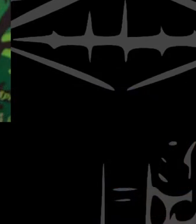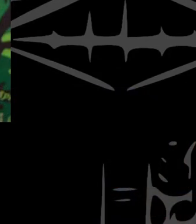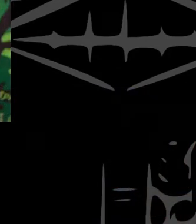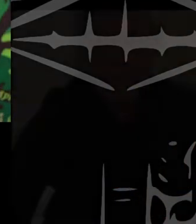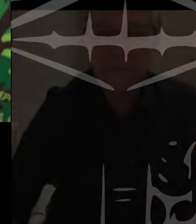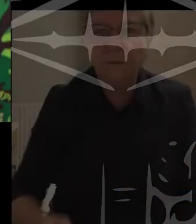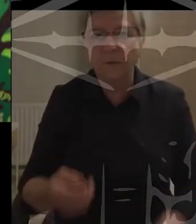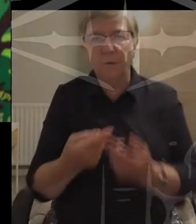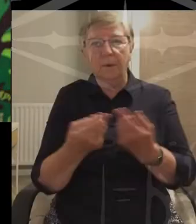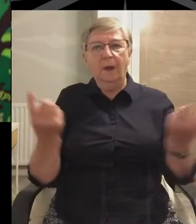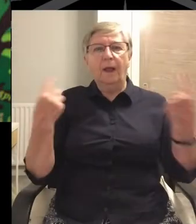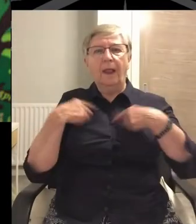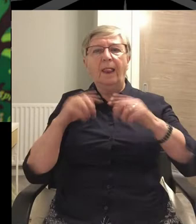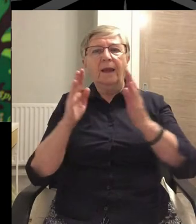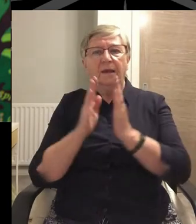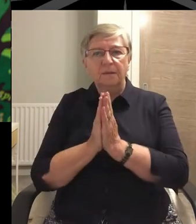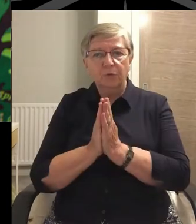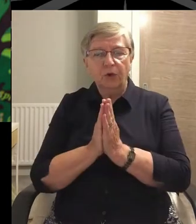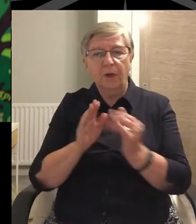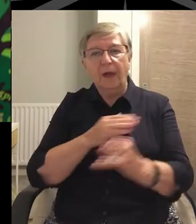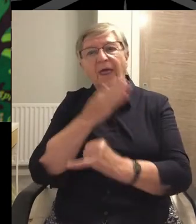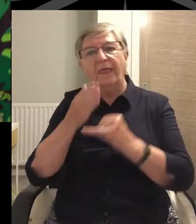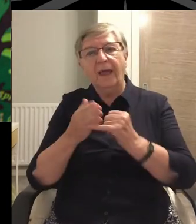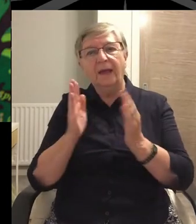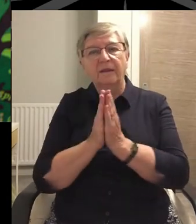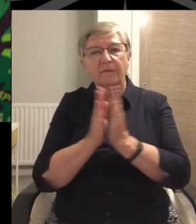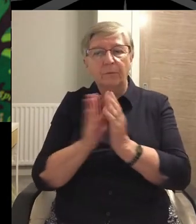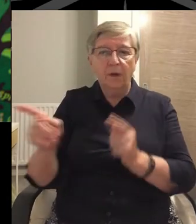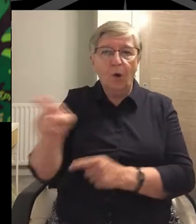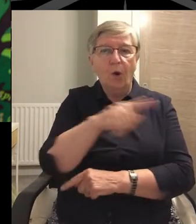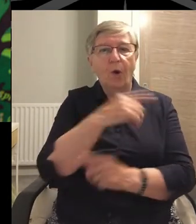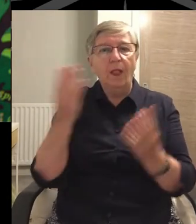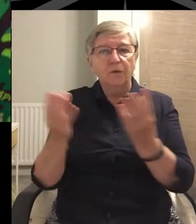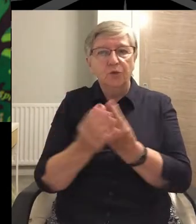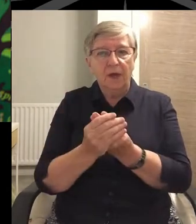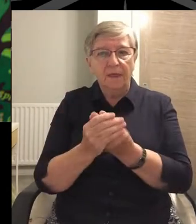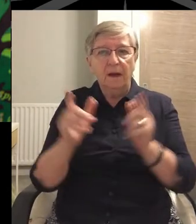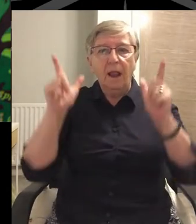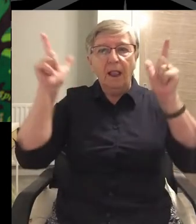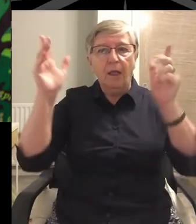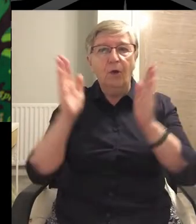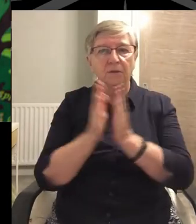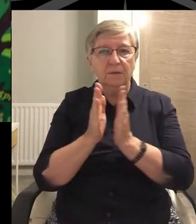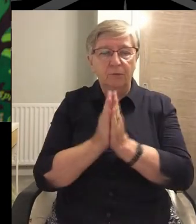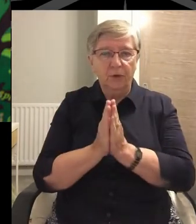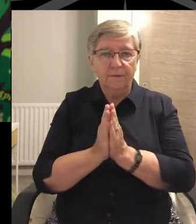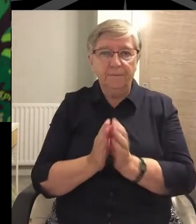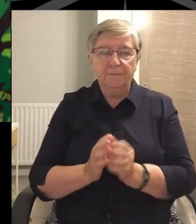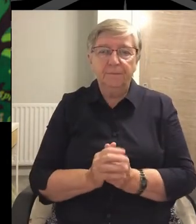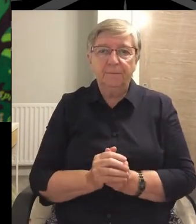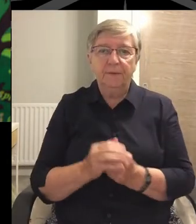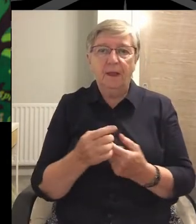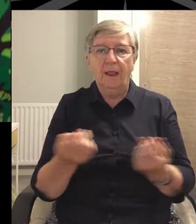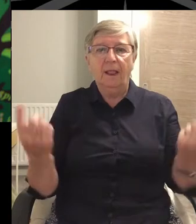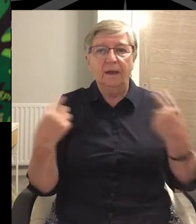So let us pray, and we'll gather up our prayers in the words of the Lord's Prayer. The words for the prayer will be on the screen. Let us pray.